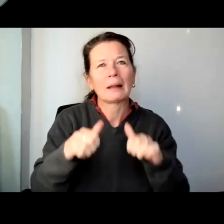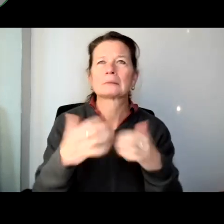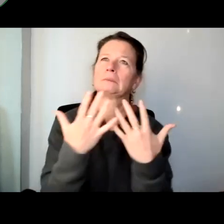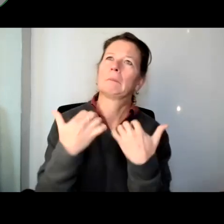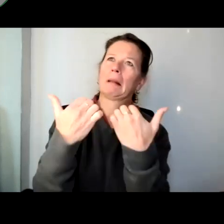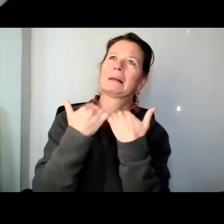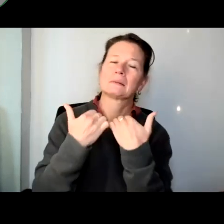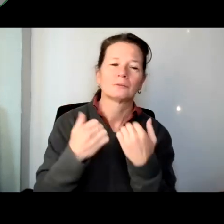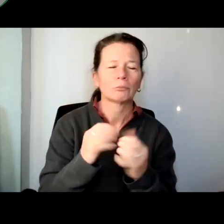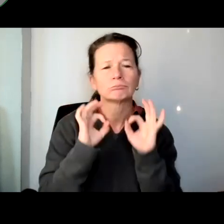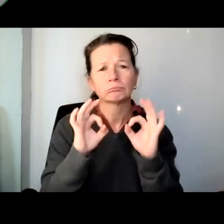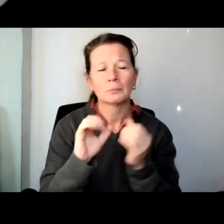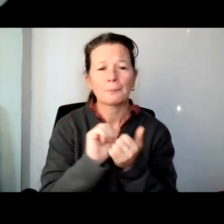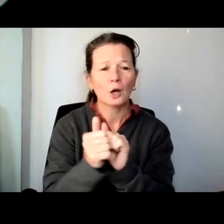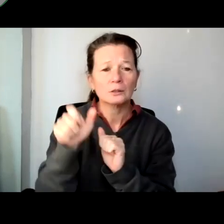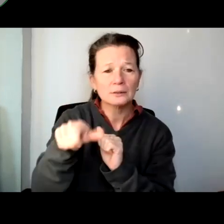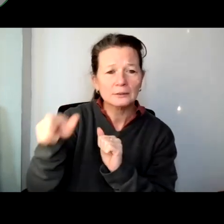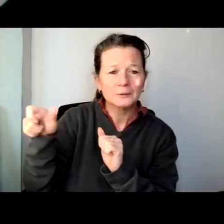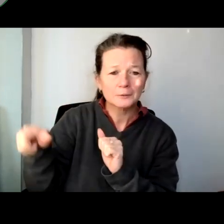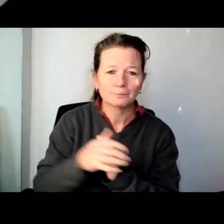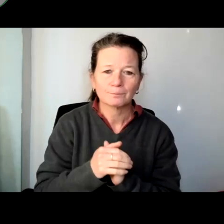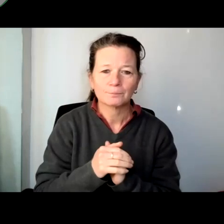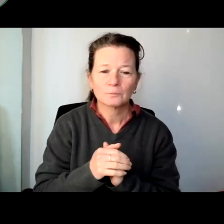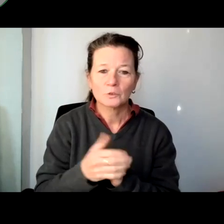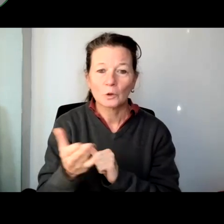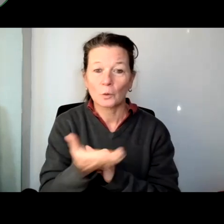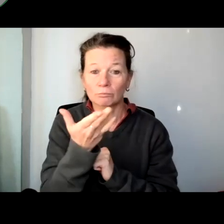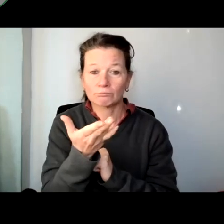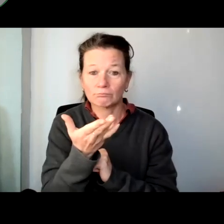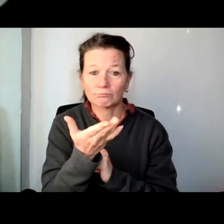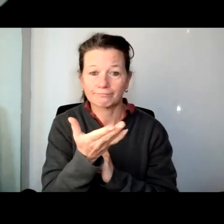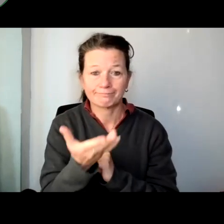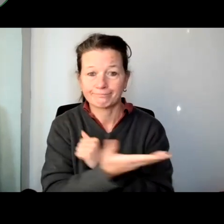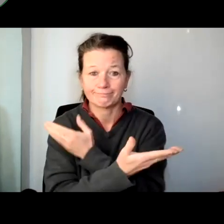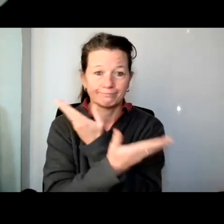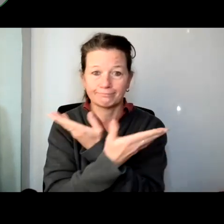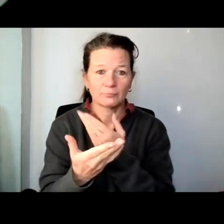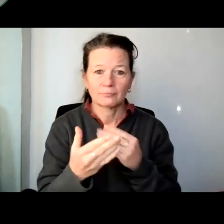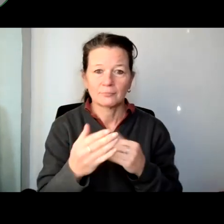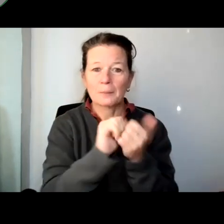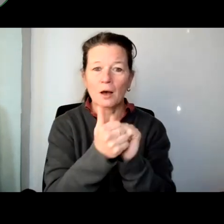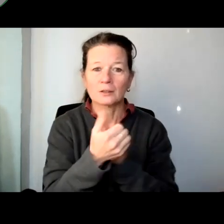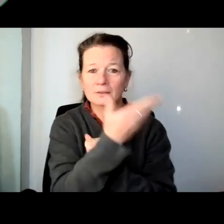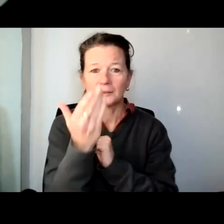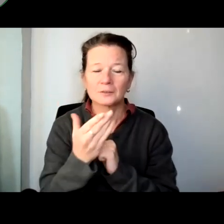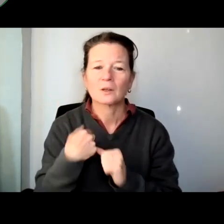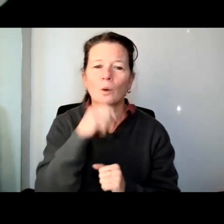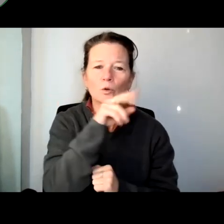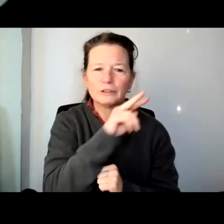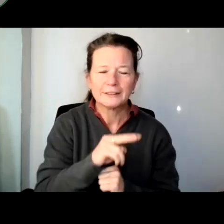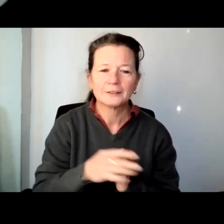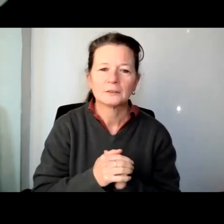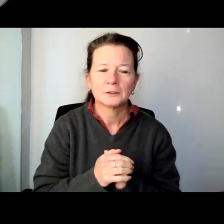partners. And this next slide are all the partners who've been involved in the project with me. So I'm going to just read them all out